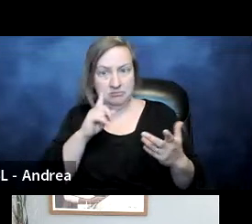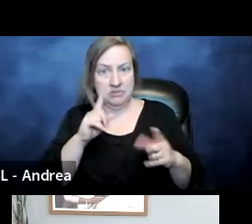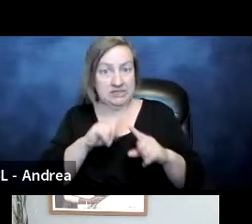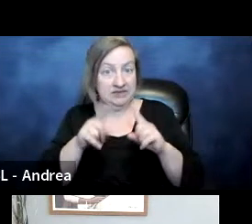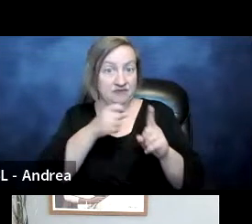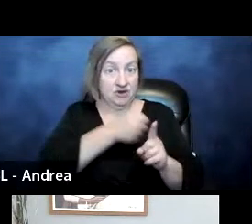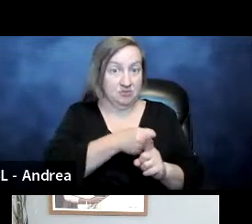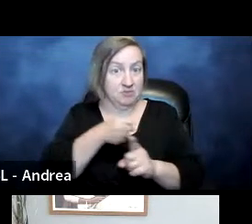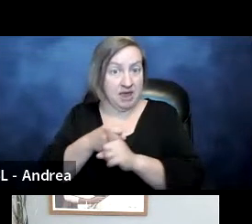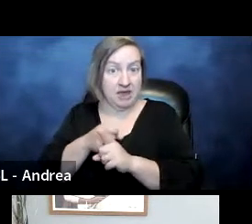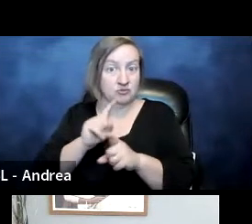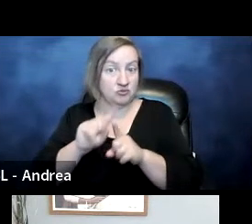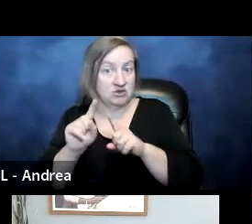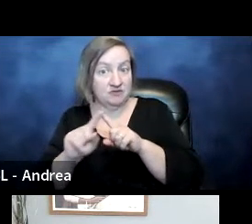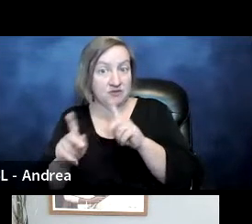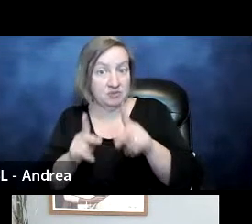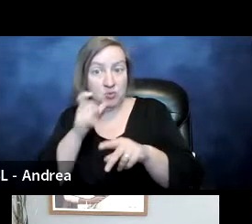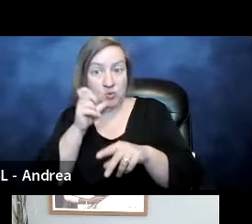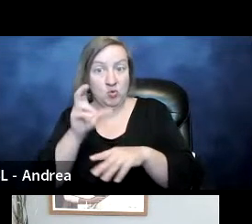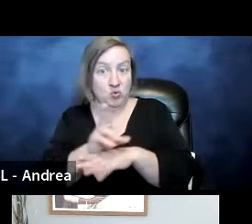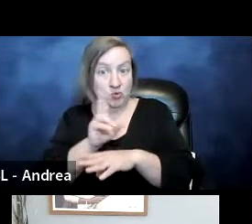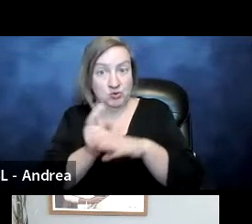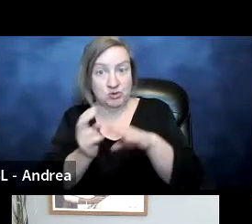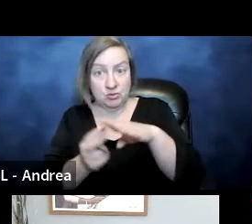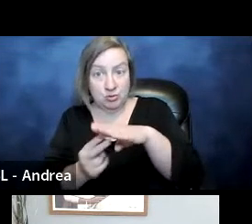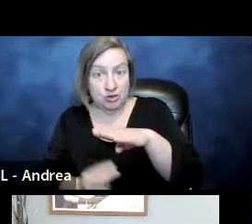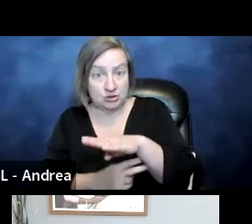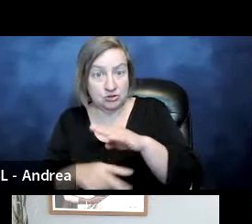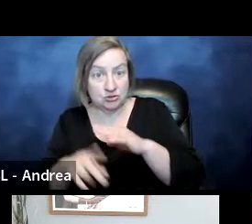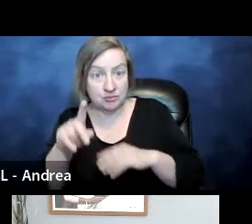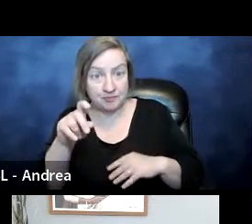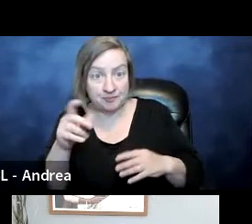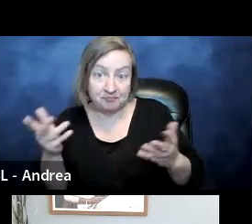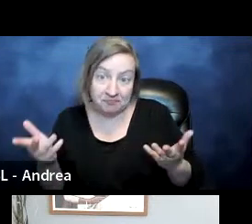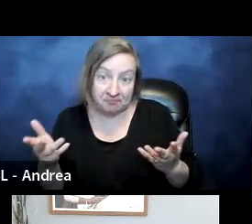impacts to different users? Or yeah.